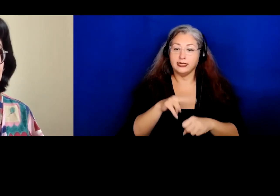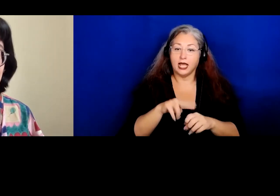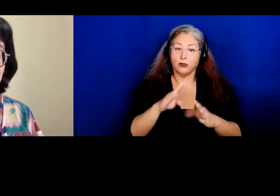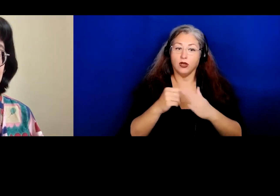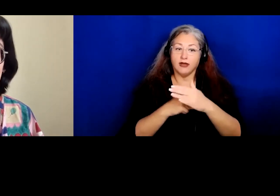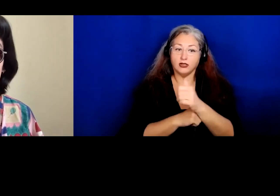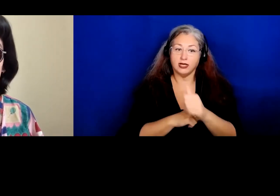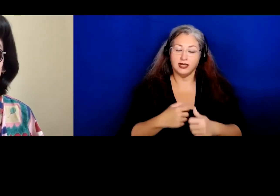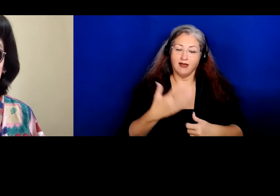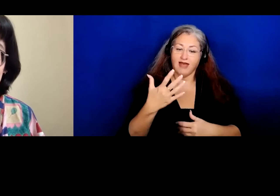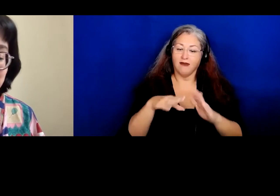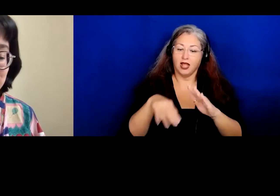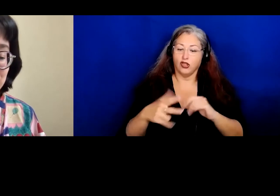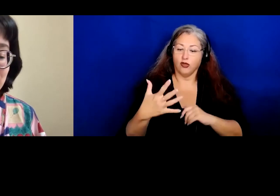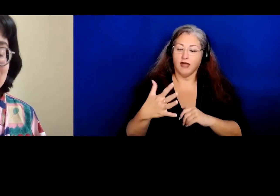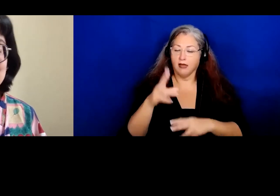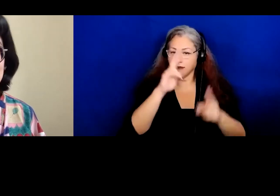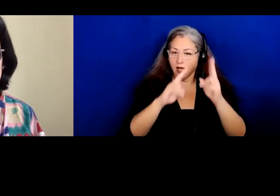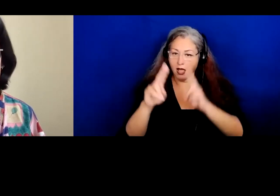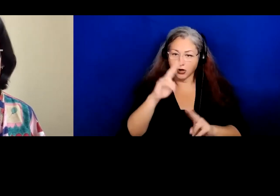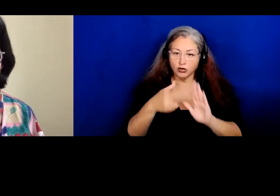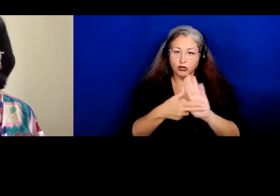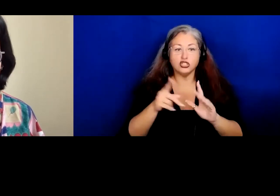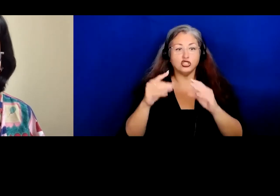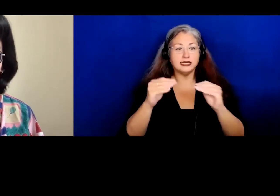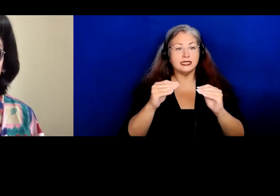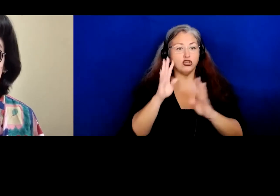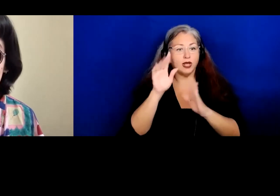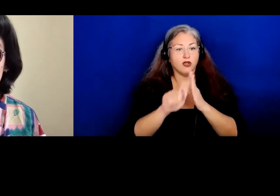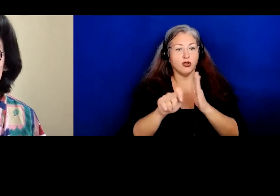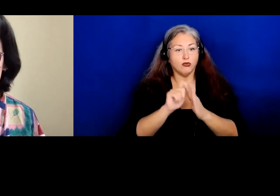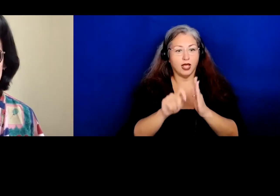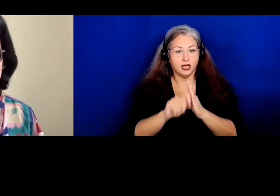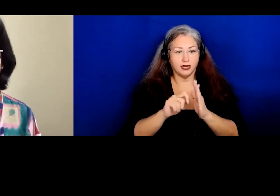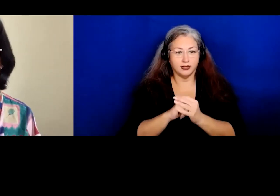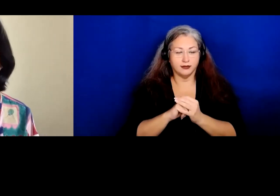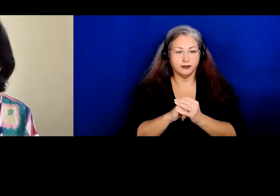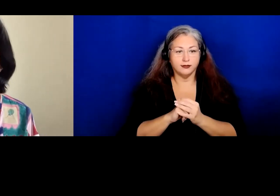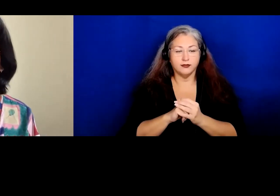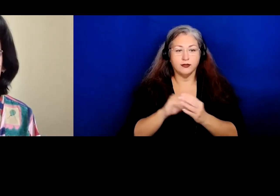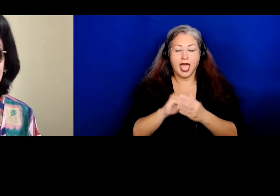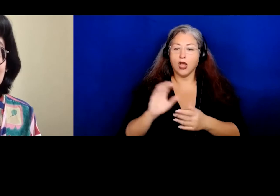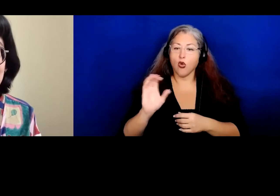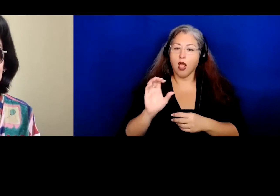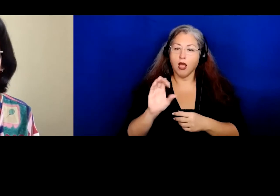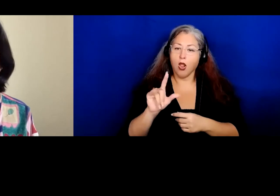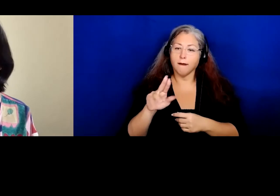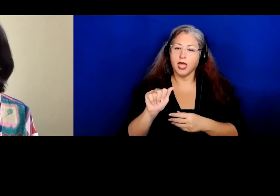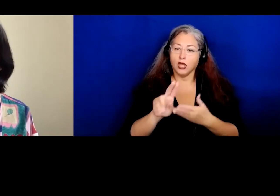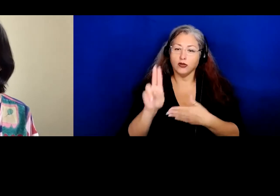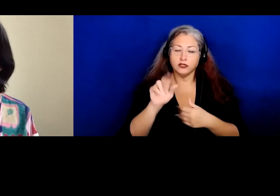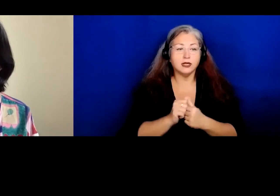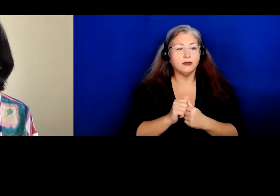Foundation 5 Under 35 honoree, and she teaches creative writing at the University. Again, thank you